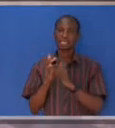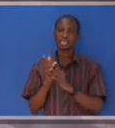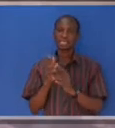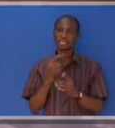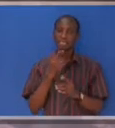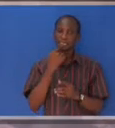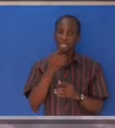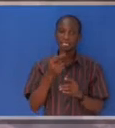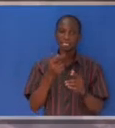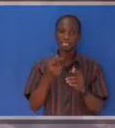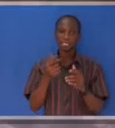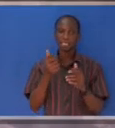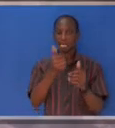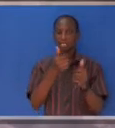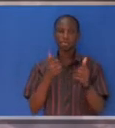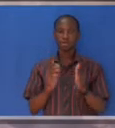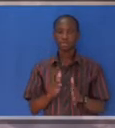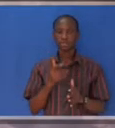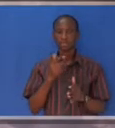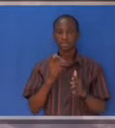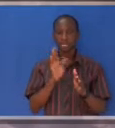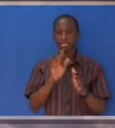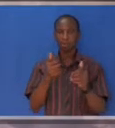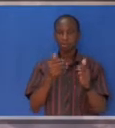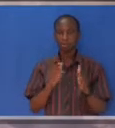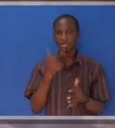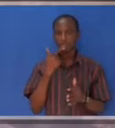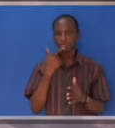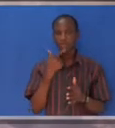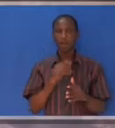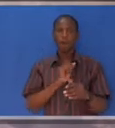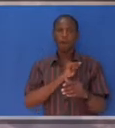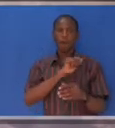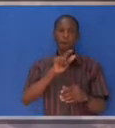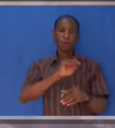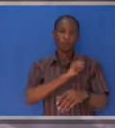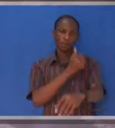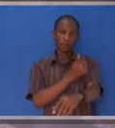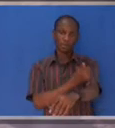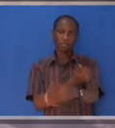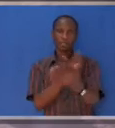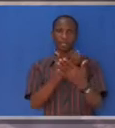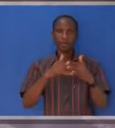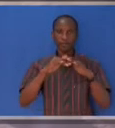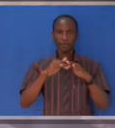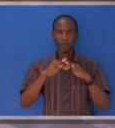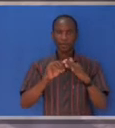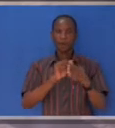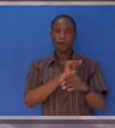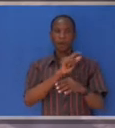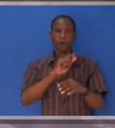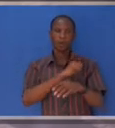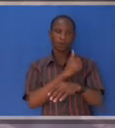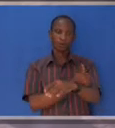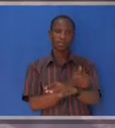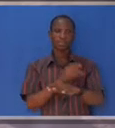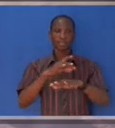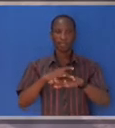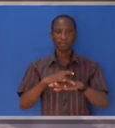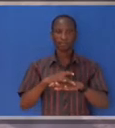to them saying, all authority in heaven and on earth has been given to